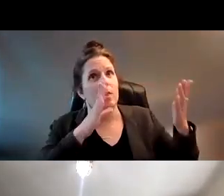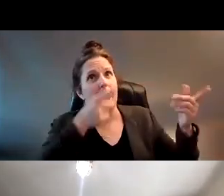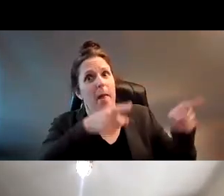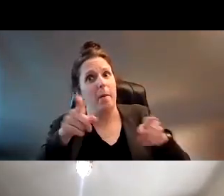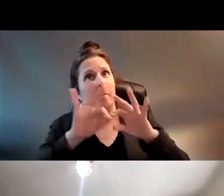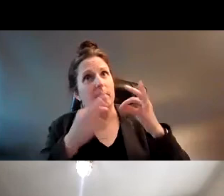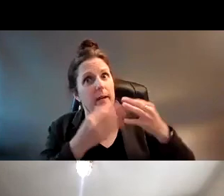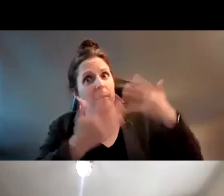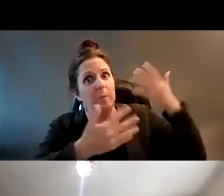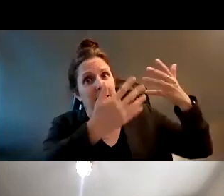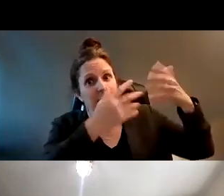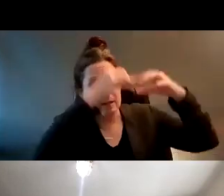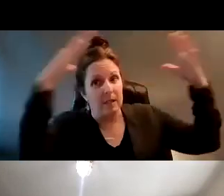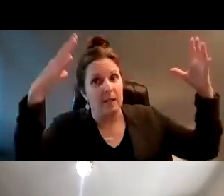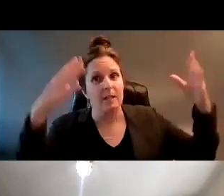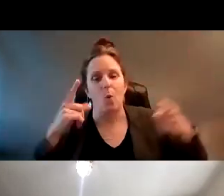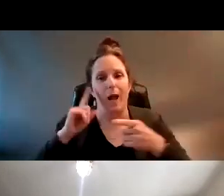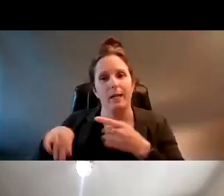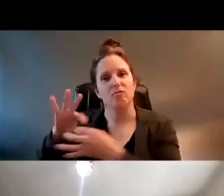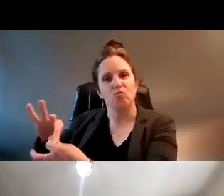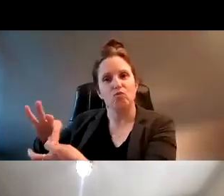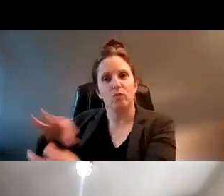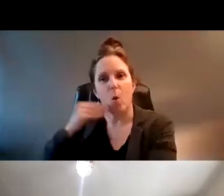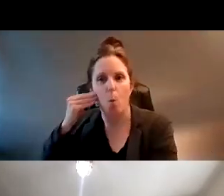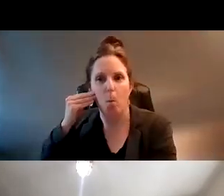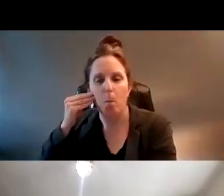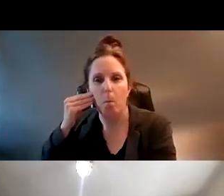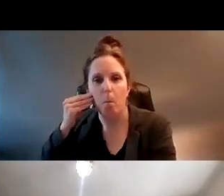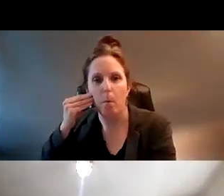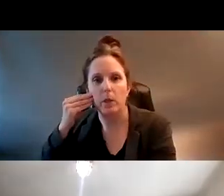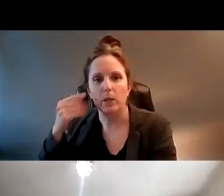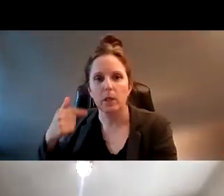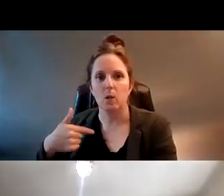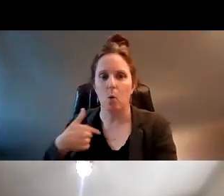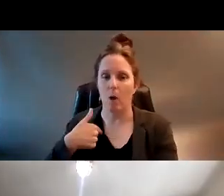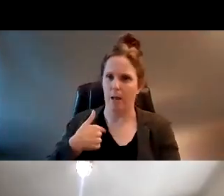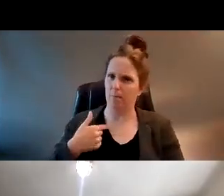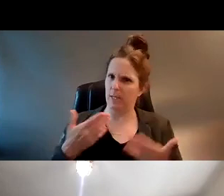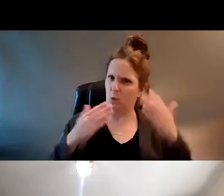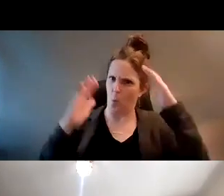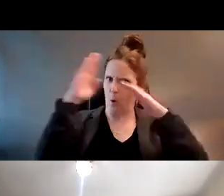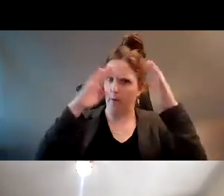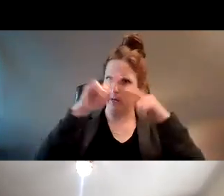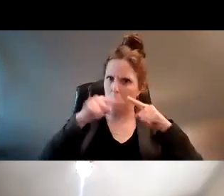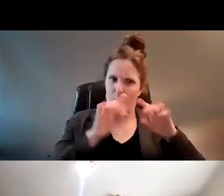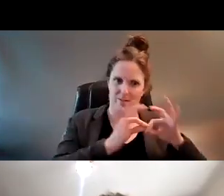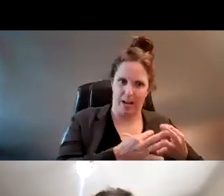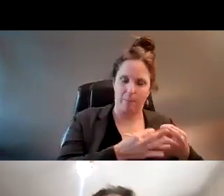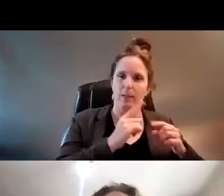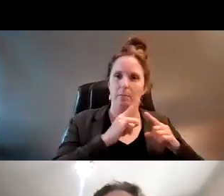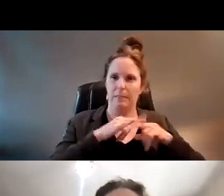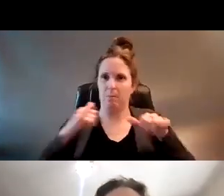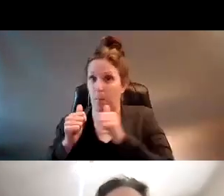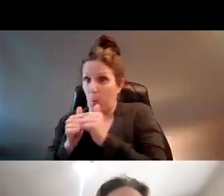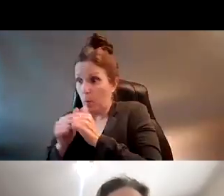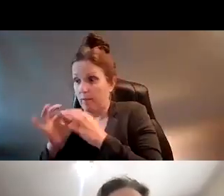that I can't even be present. So here I am worried about not having my family, but then when I'm with my family, I can't enjoy them because